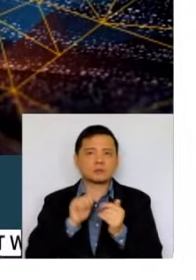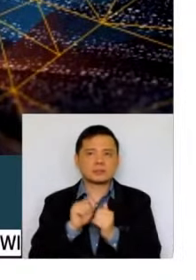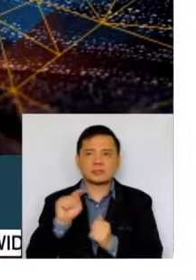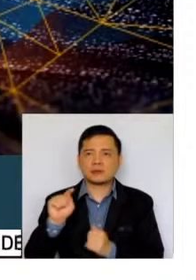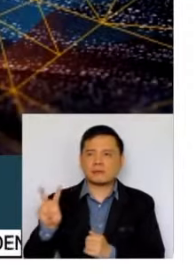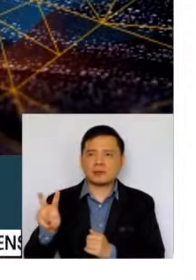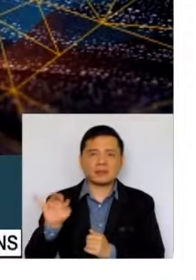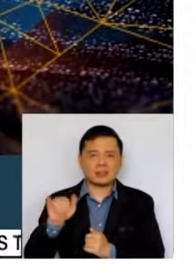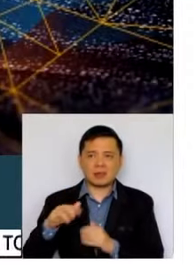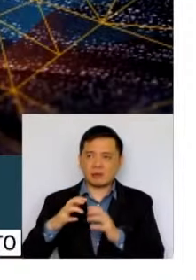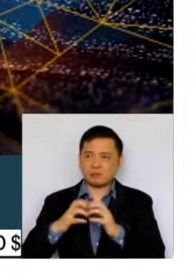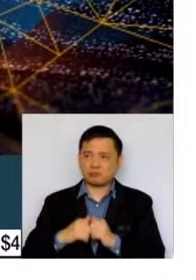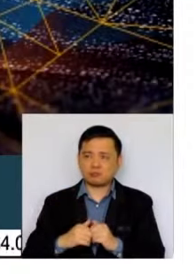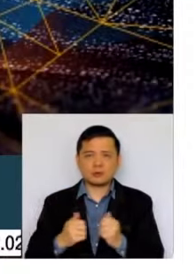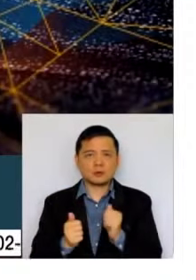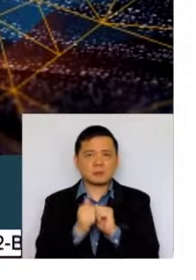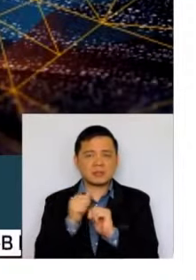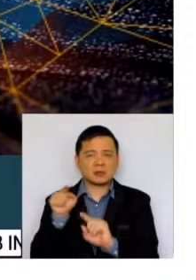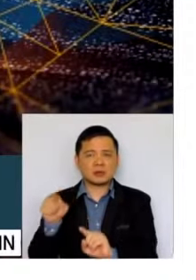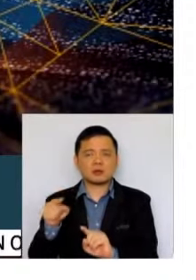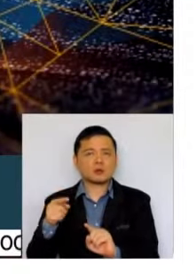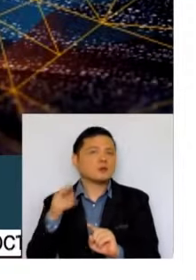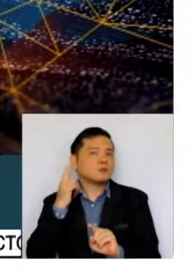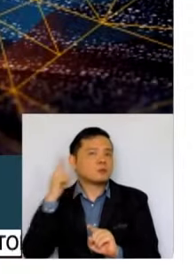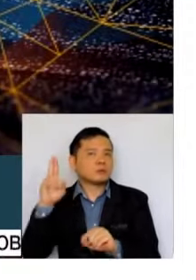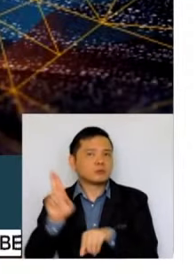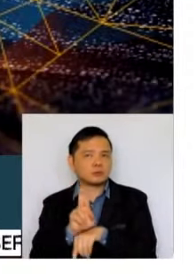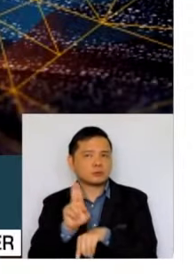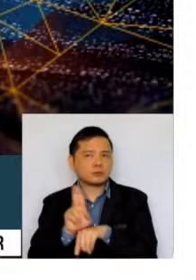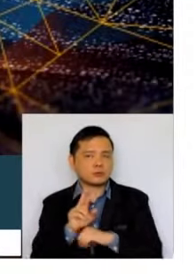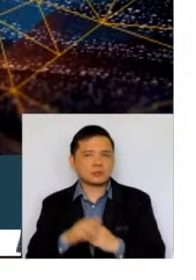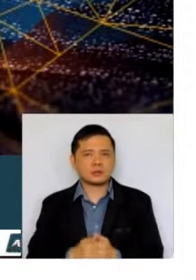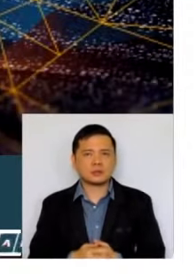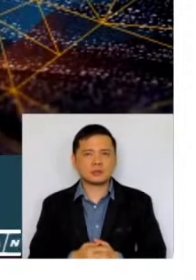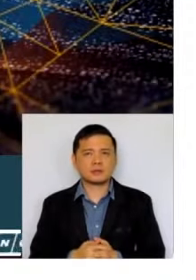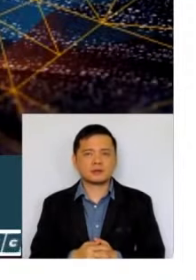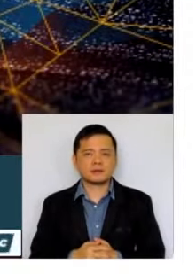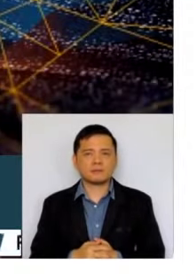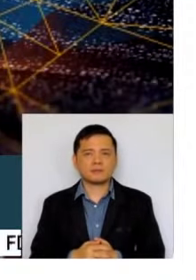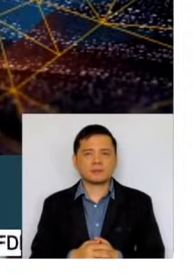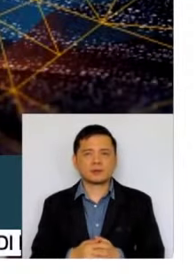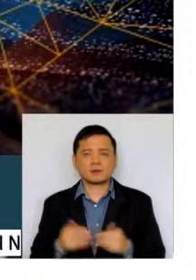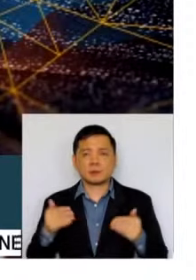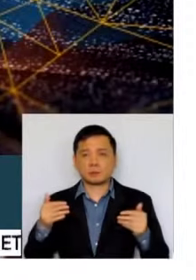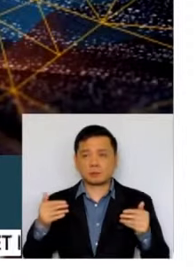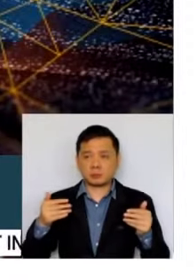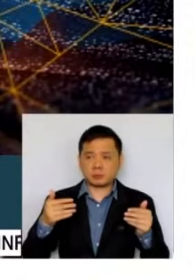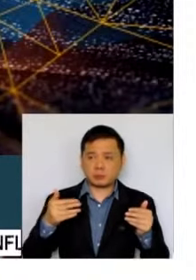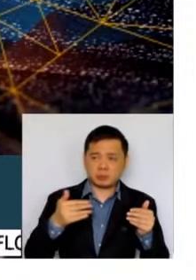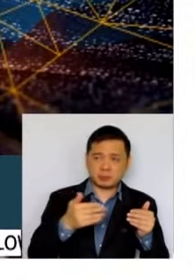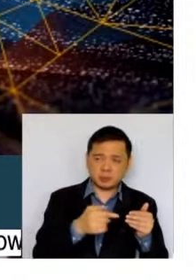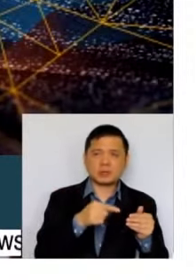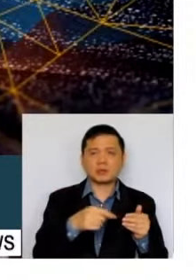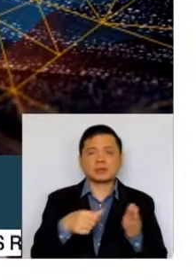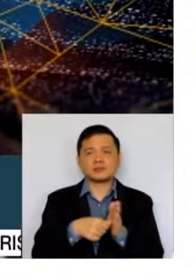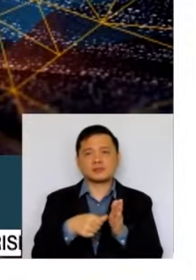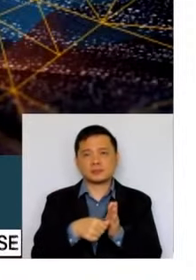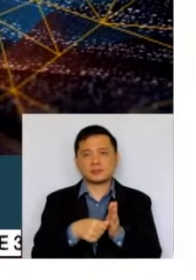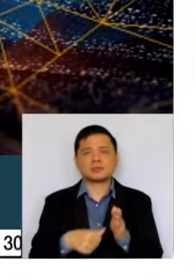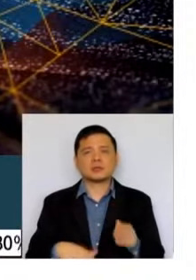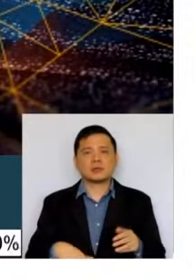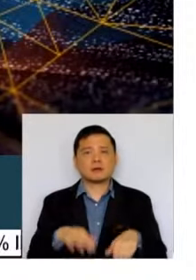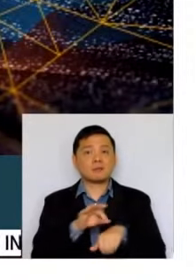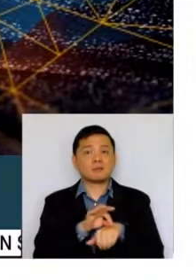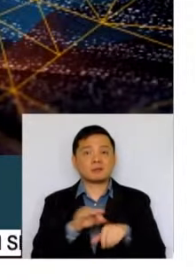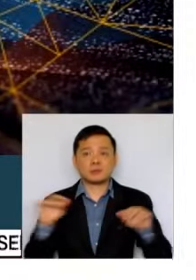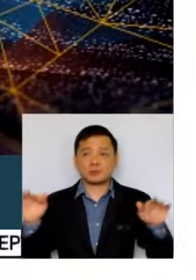left operating right now. So moving forward, as we come to the elections, and if face-to-face campaigning